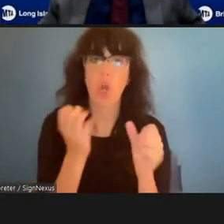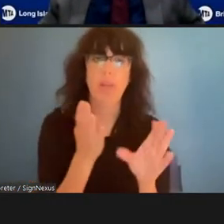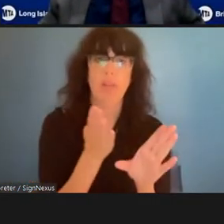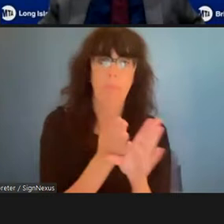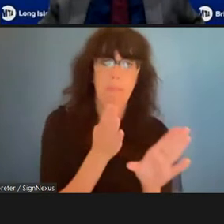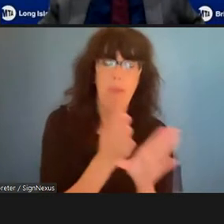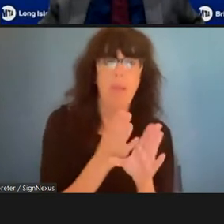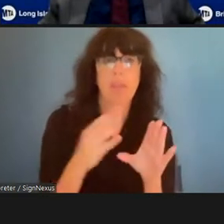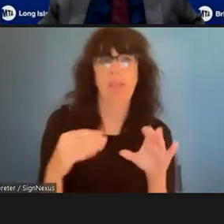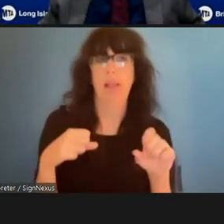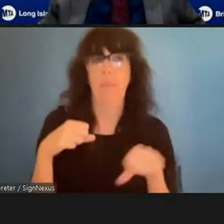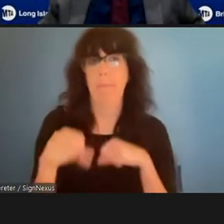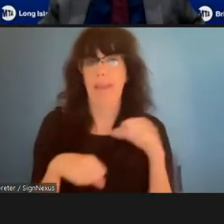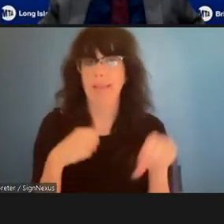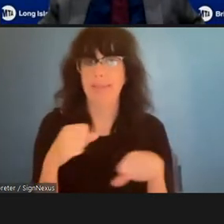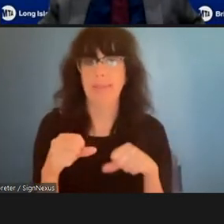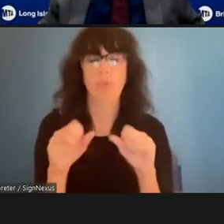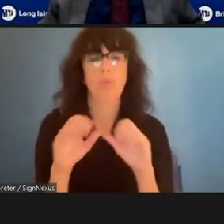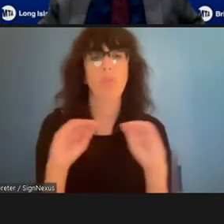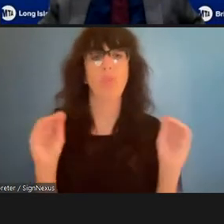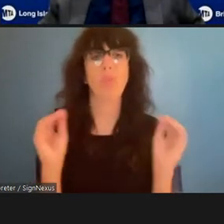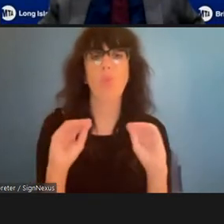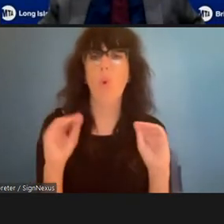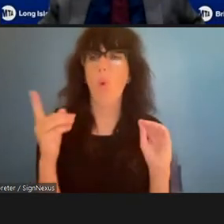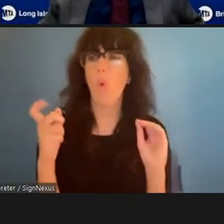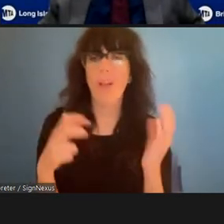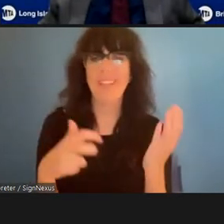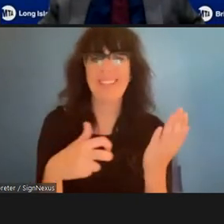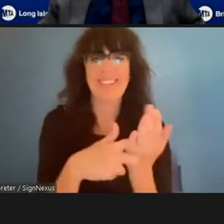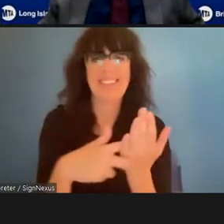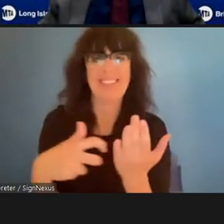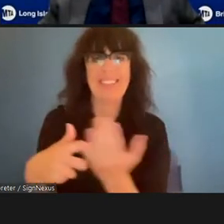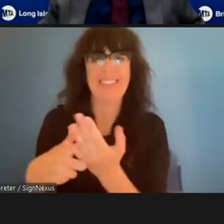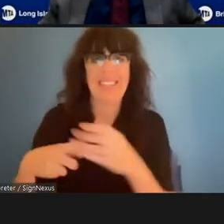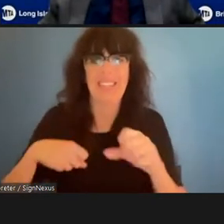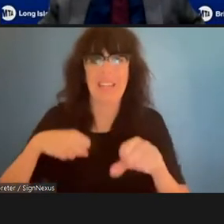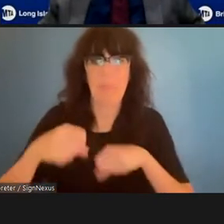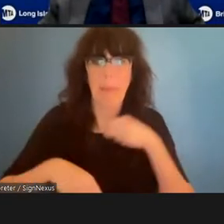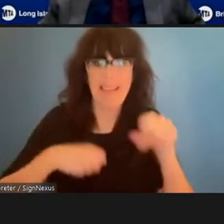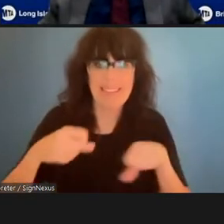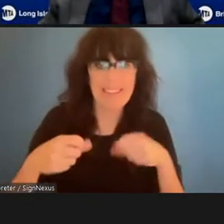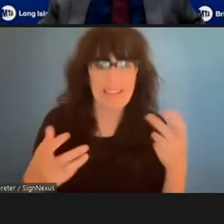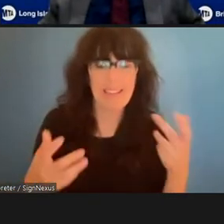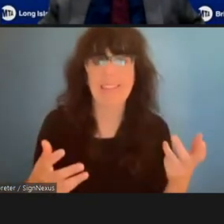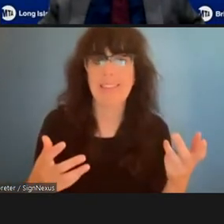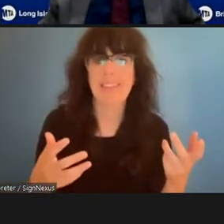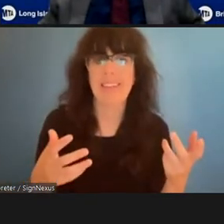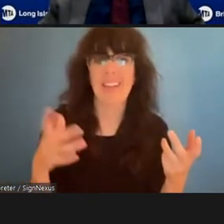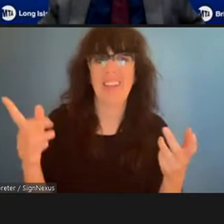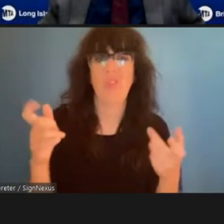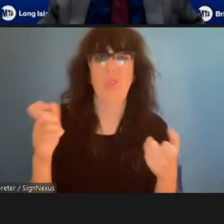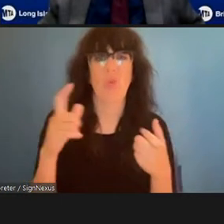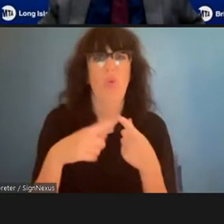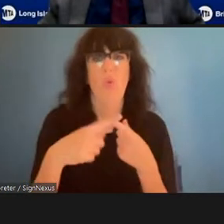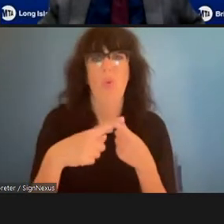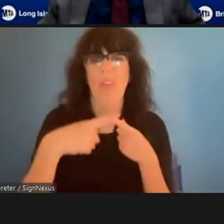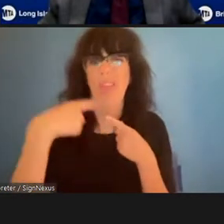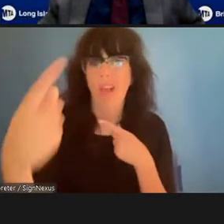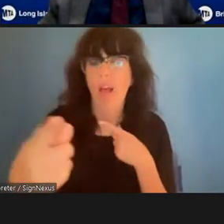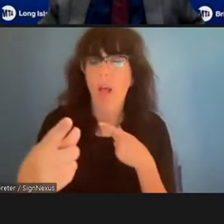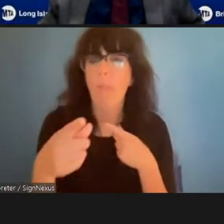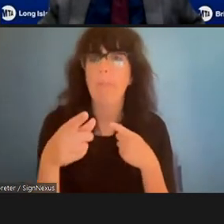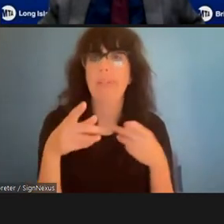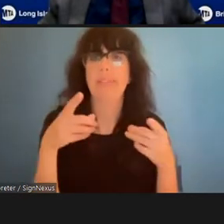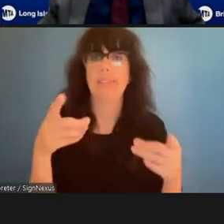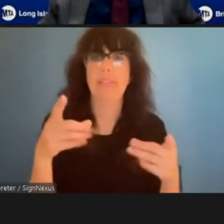bicyclists there's no one ticketing these bicyclists that's going the opposite direction going